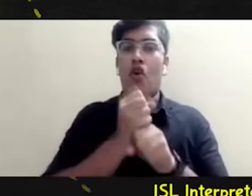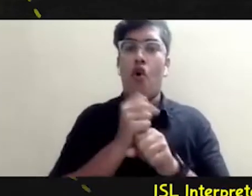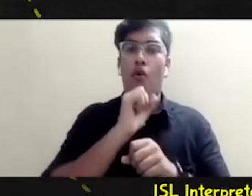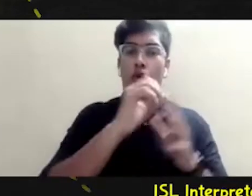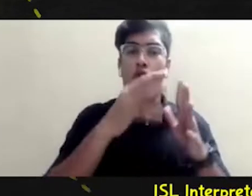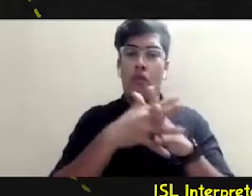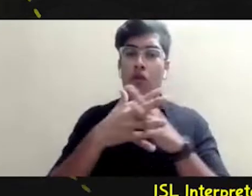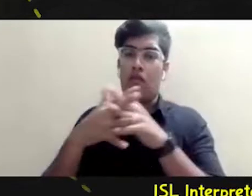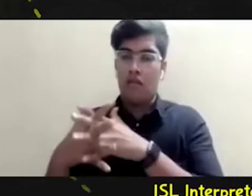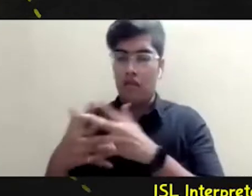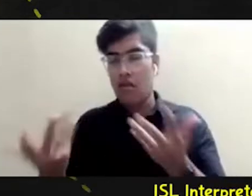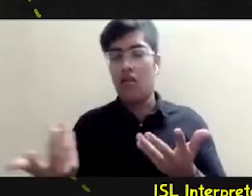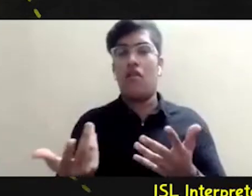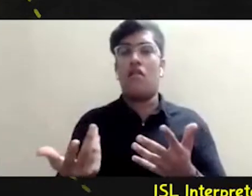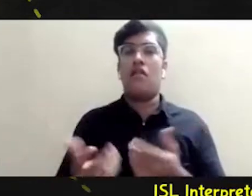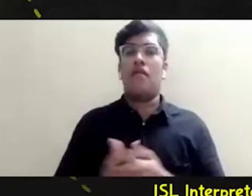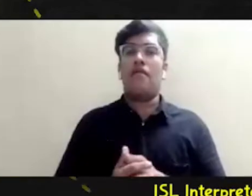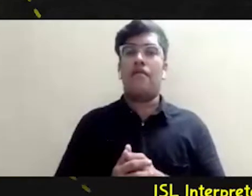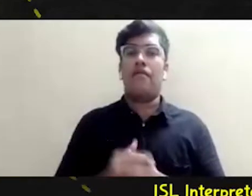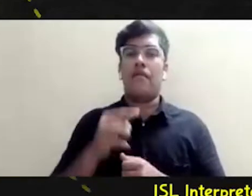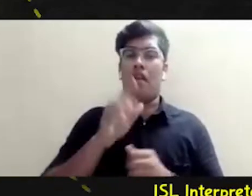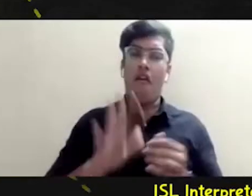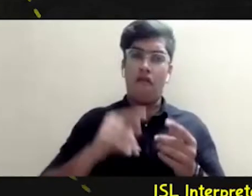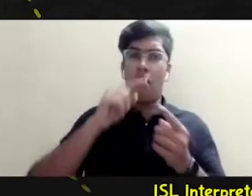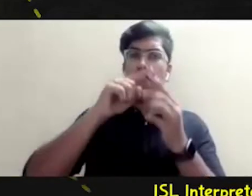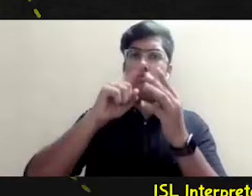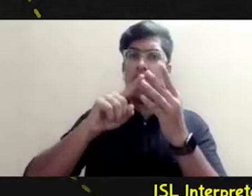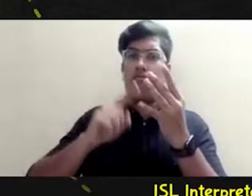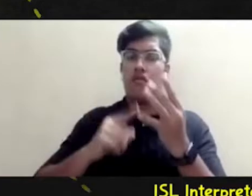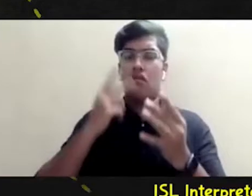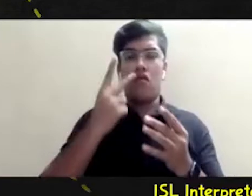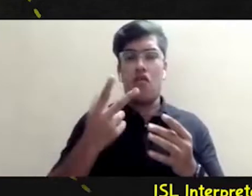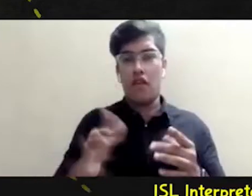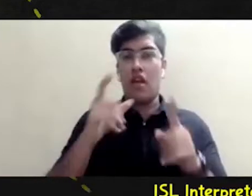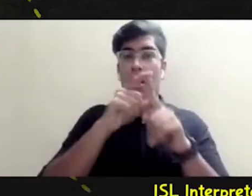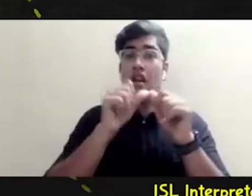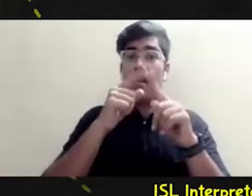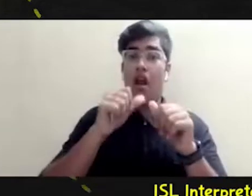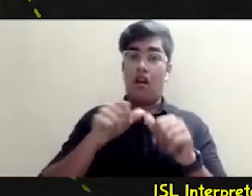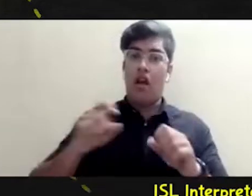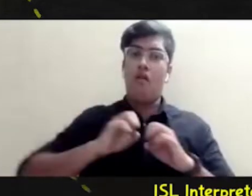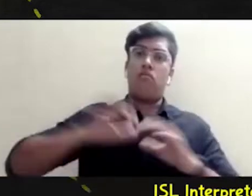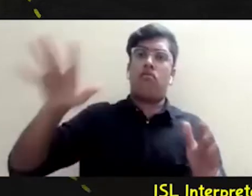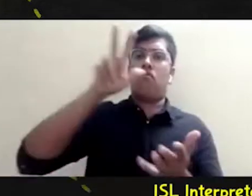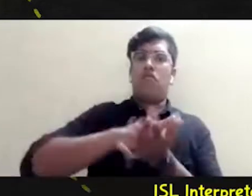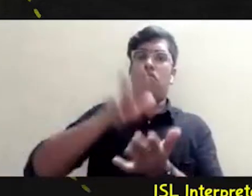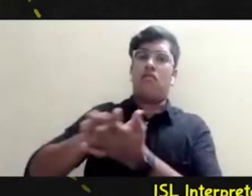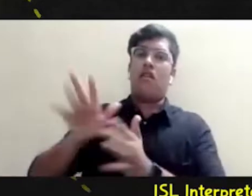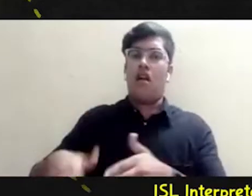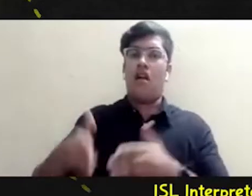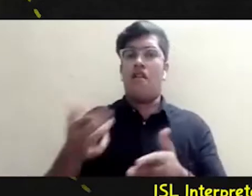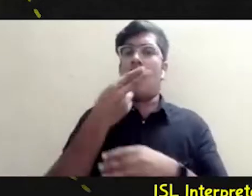in more obvious ways. There have been instances of this kind of data being published publicly on government websites in the name